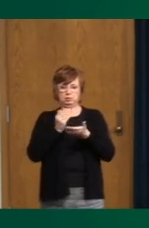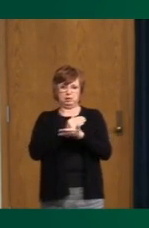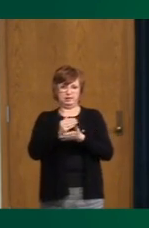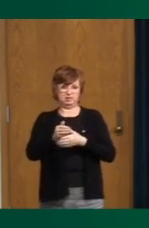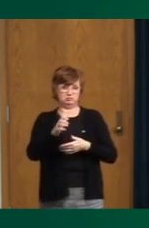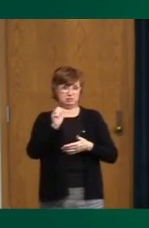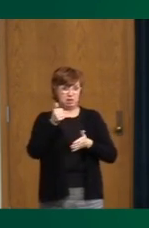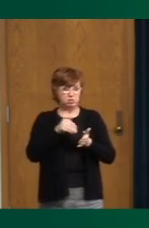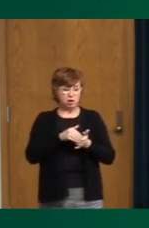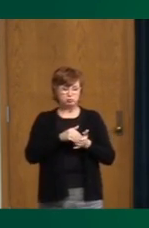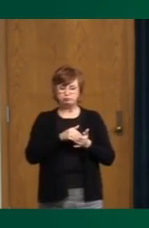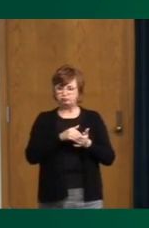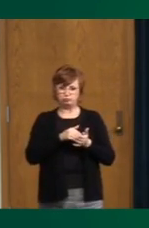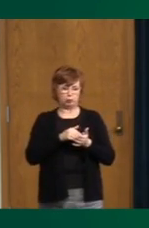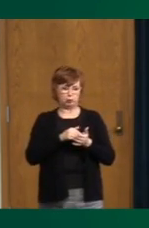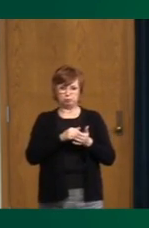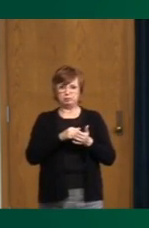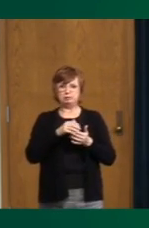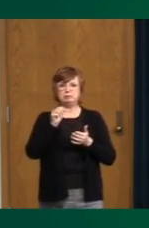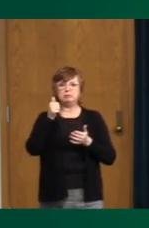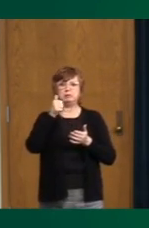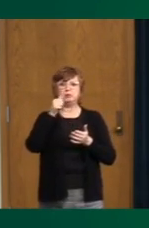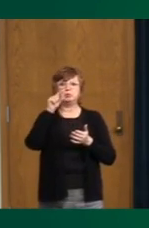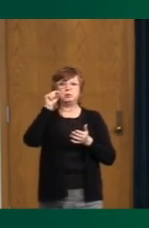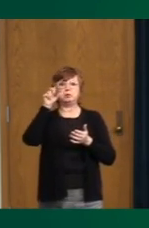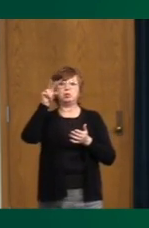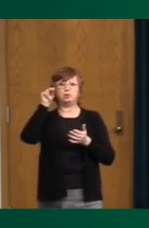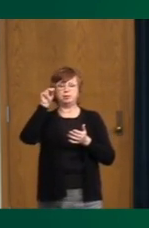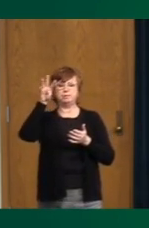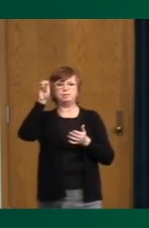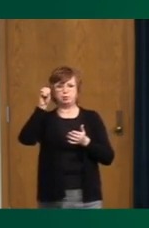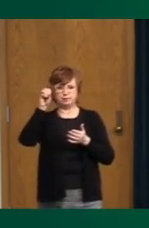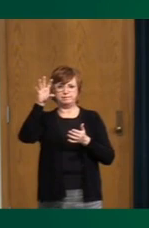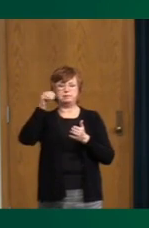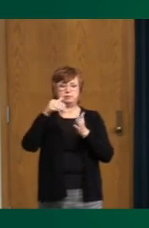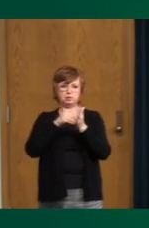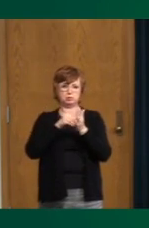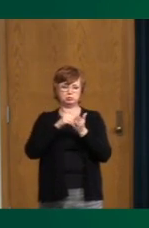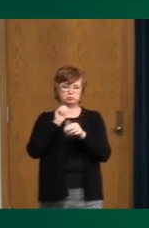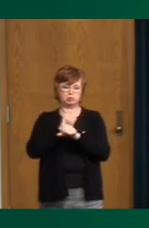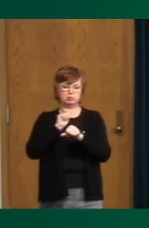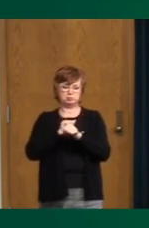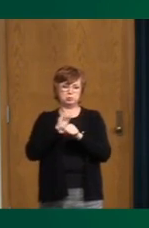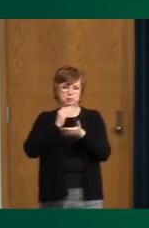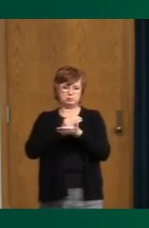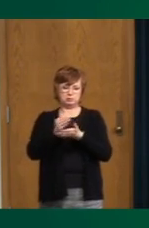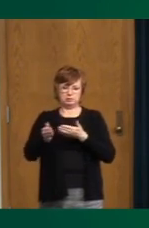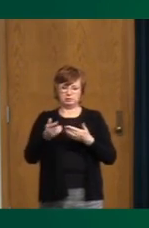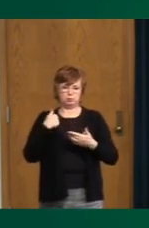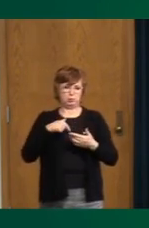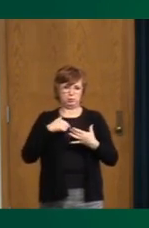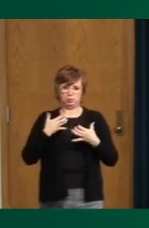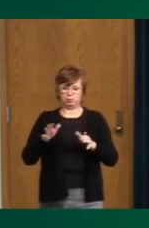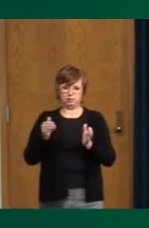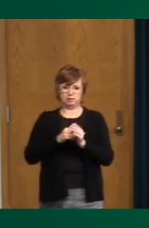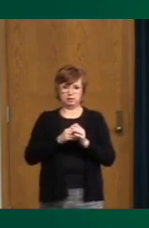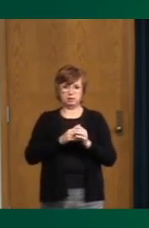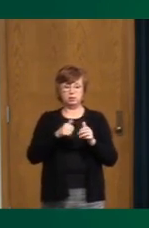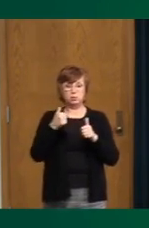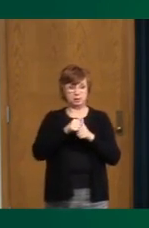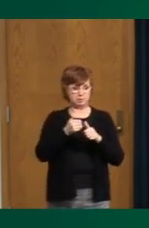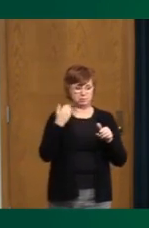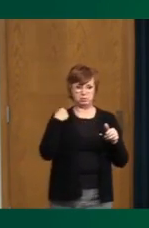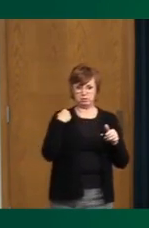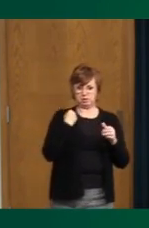jobs here in the province. And we are, very certain that those first 15,000 that we